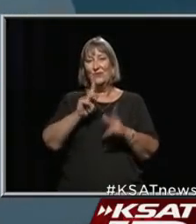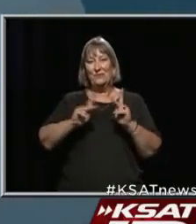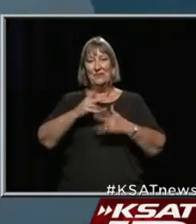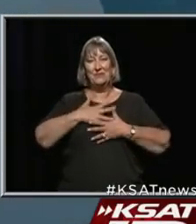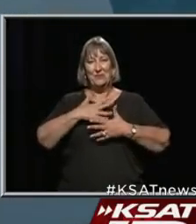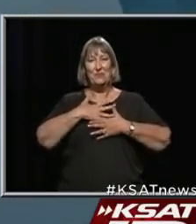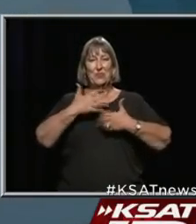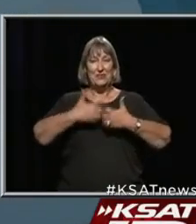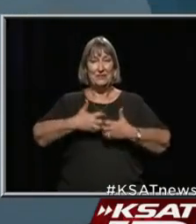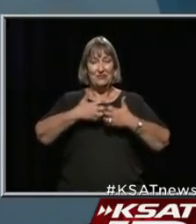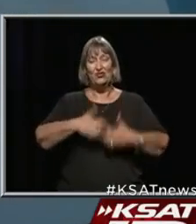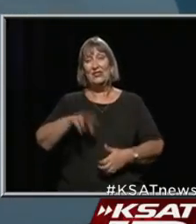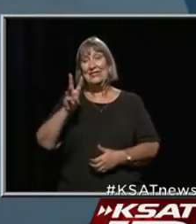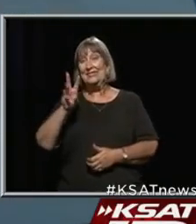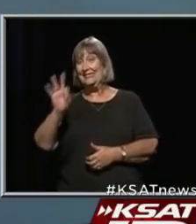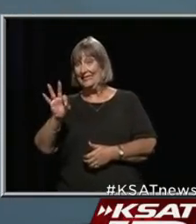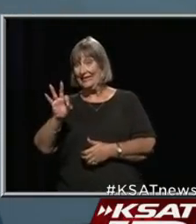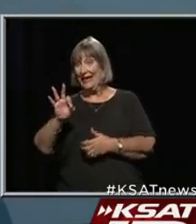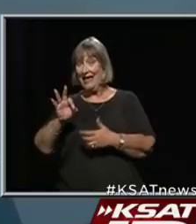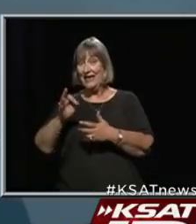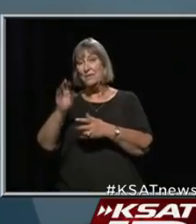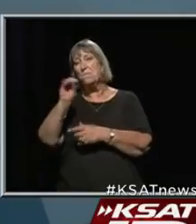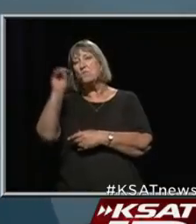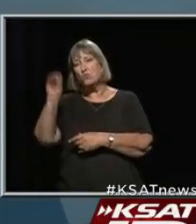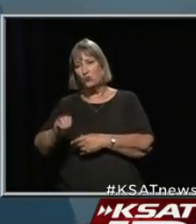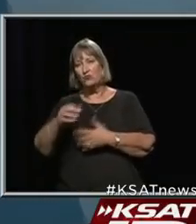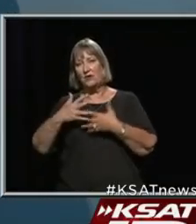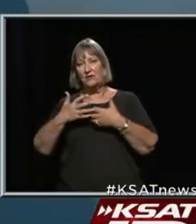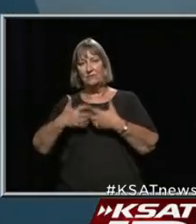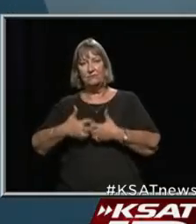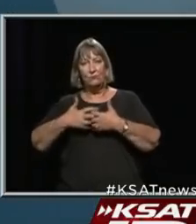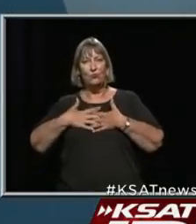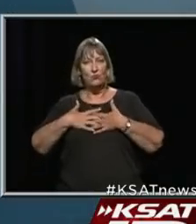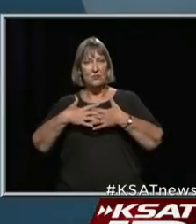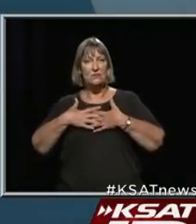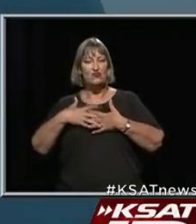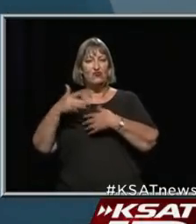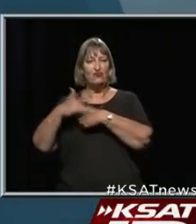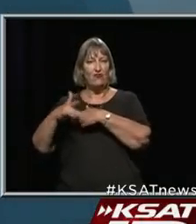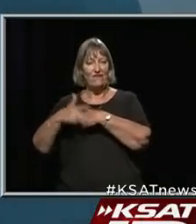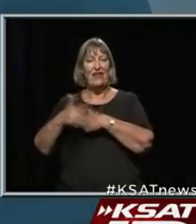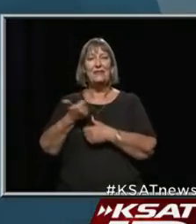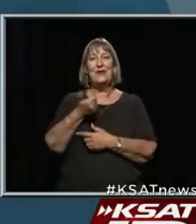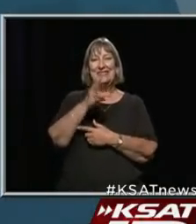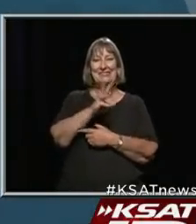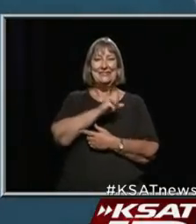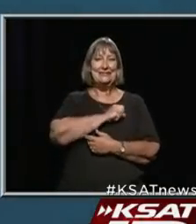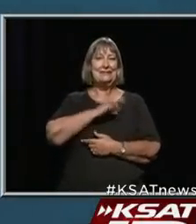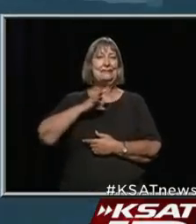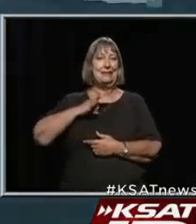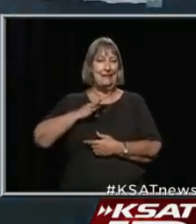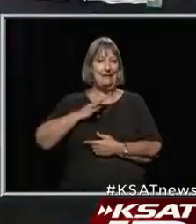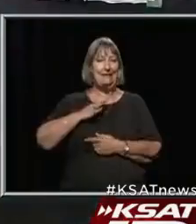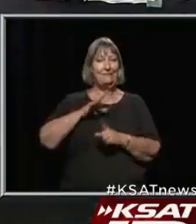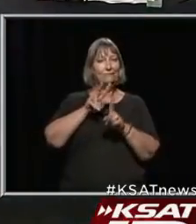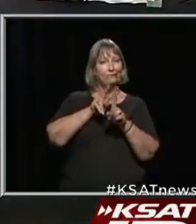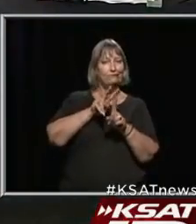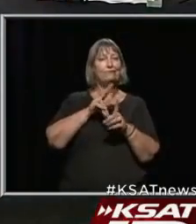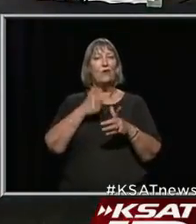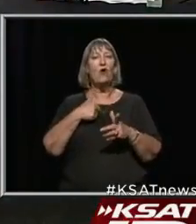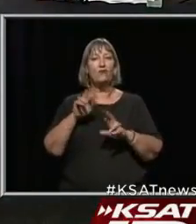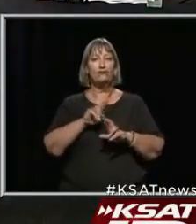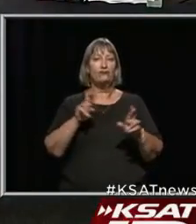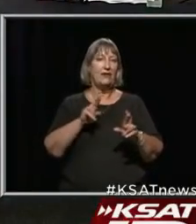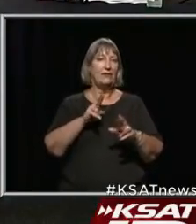69% of ventilators are available, and 13% of staffed hospital beds are available. Let me turn it over to Commissioner Rodriguez. Great, thank you, Mayor,